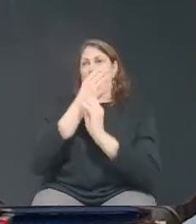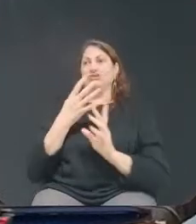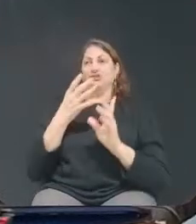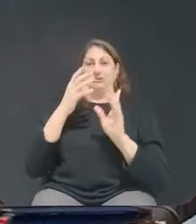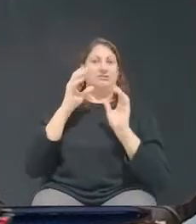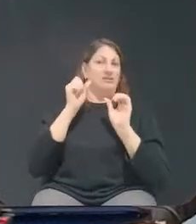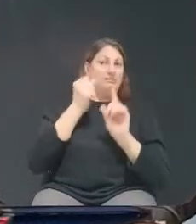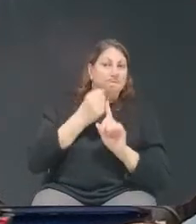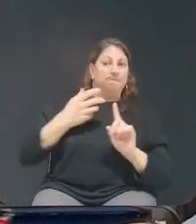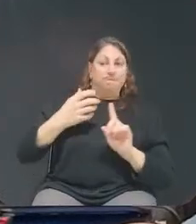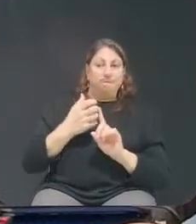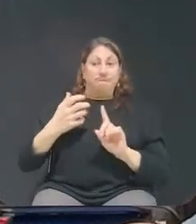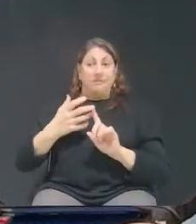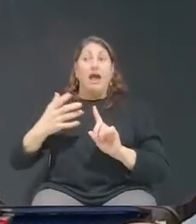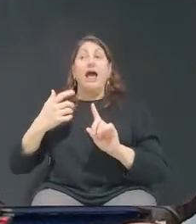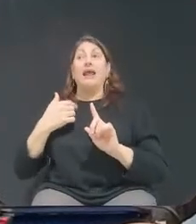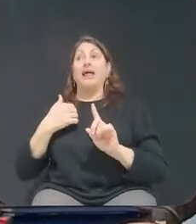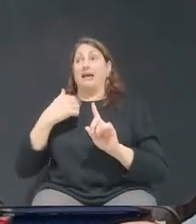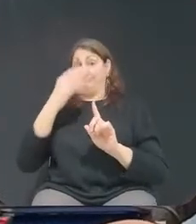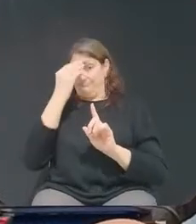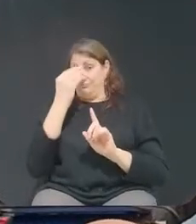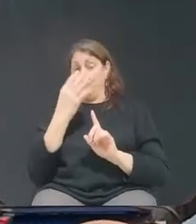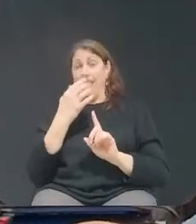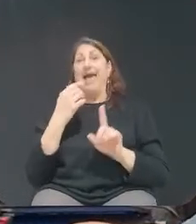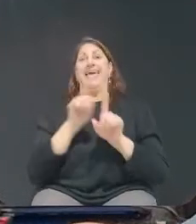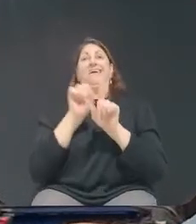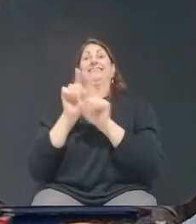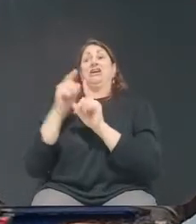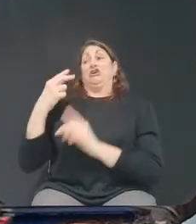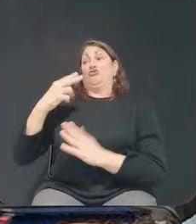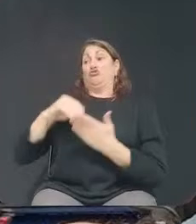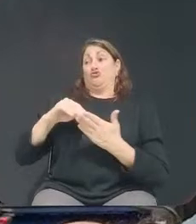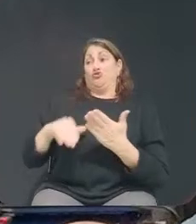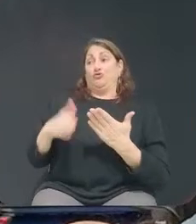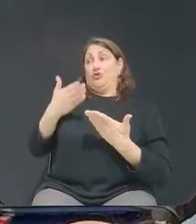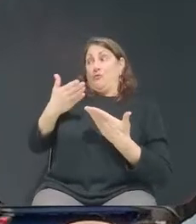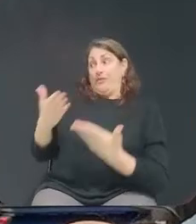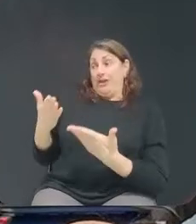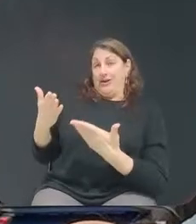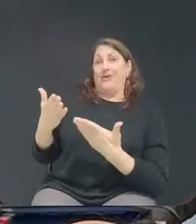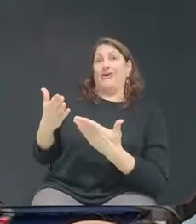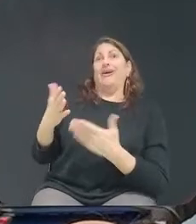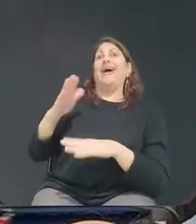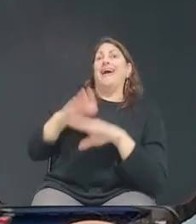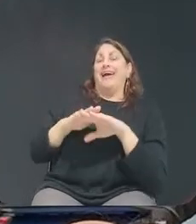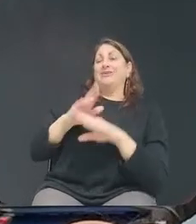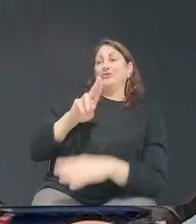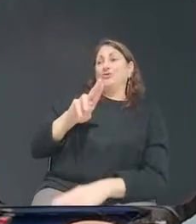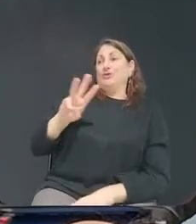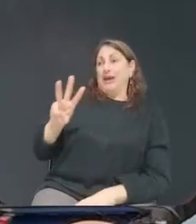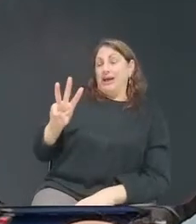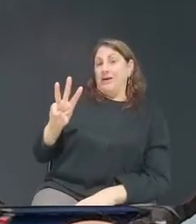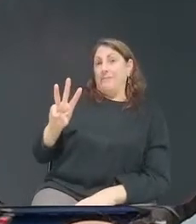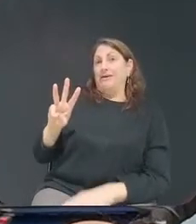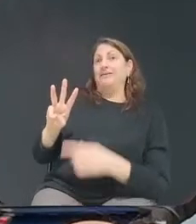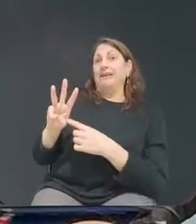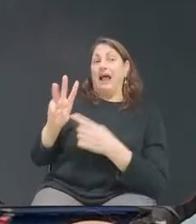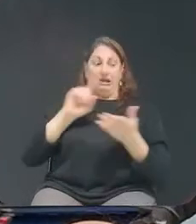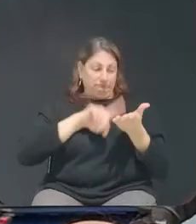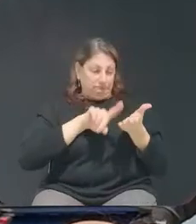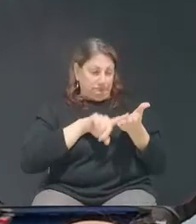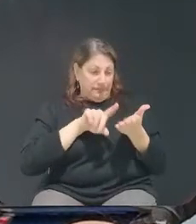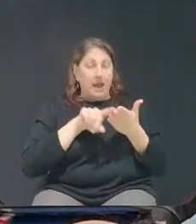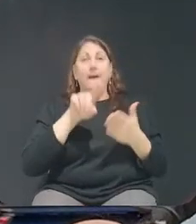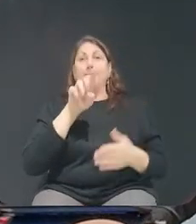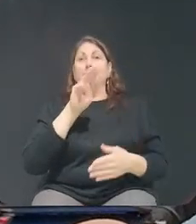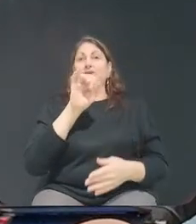that as a history student at the University of Washington, in addition to consulting the municipal archives, which were